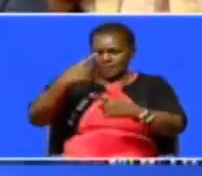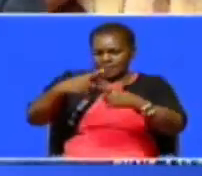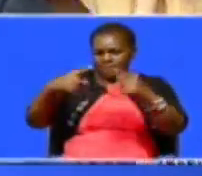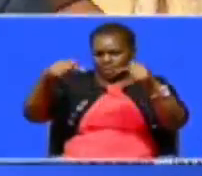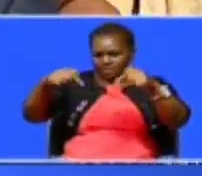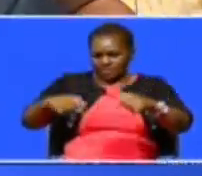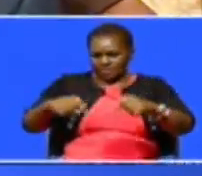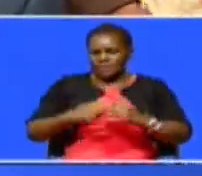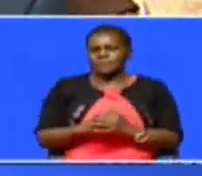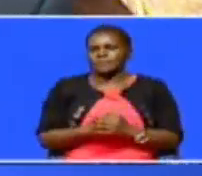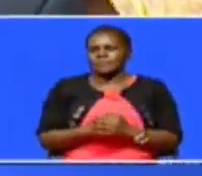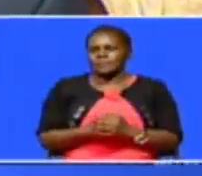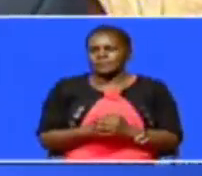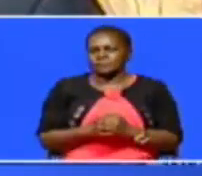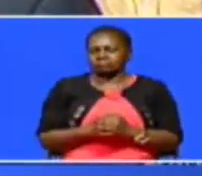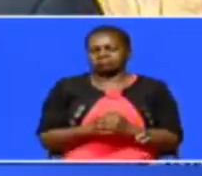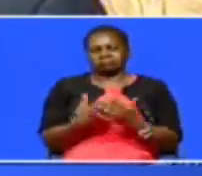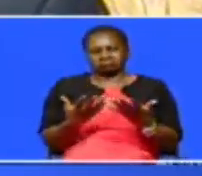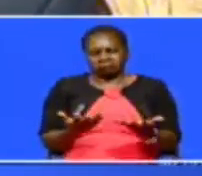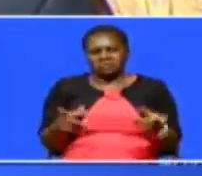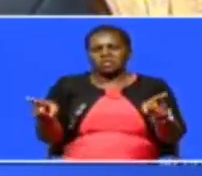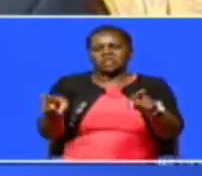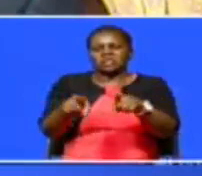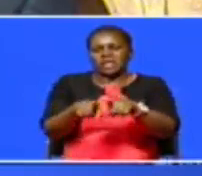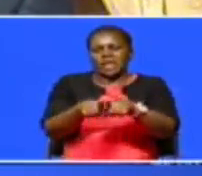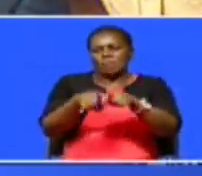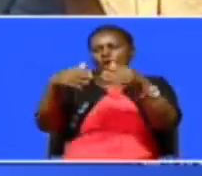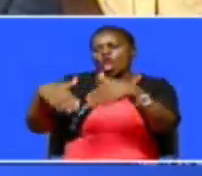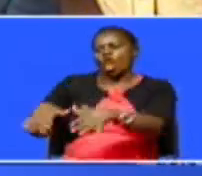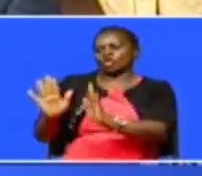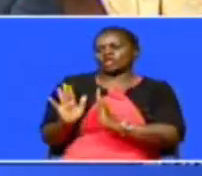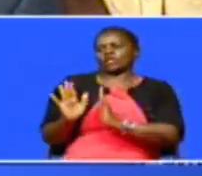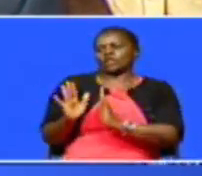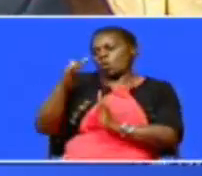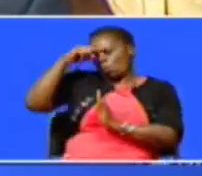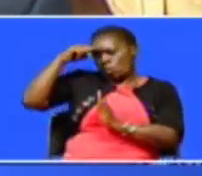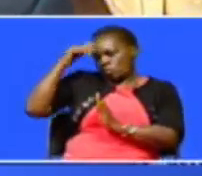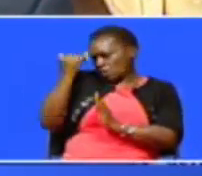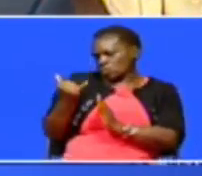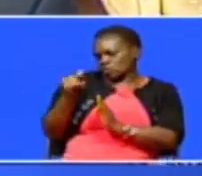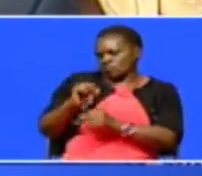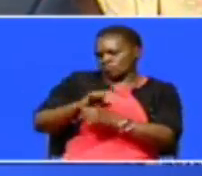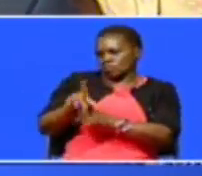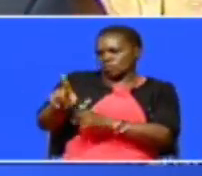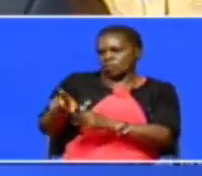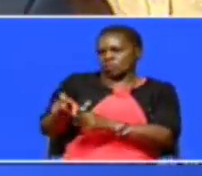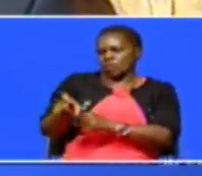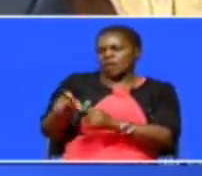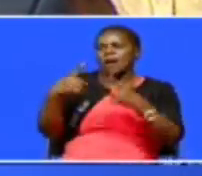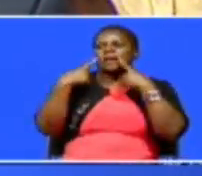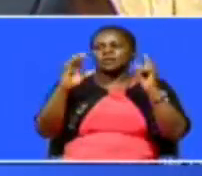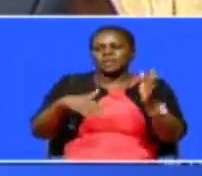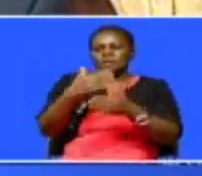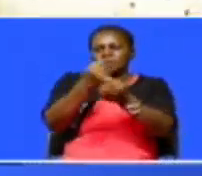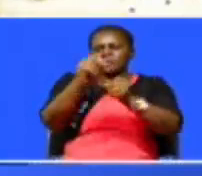year will be considered lost due to COVID-19. The announcement came shortly after